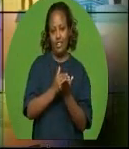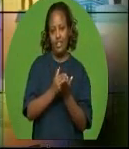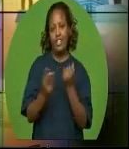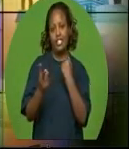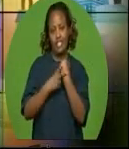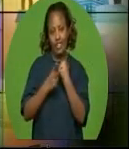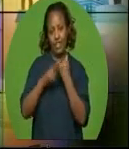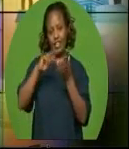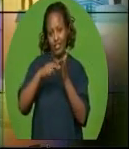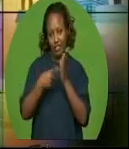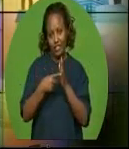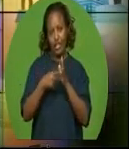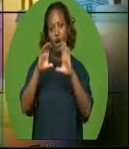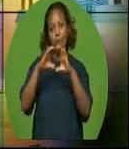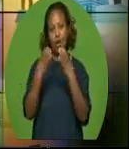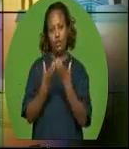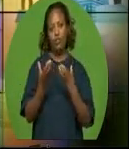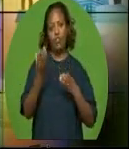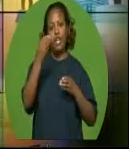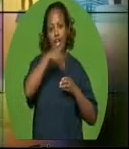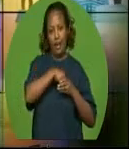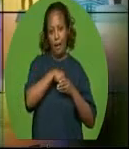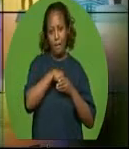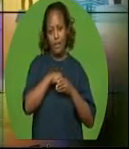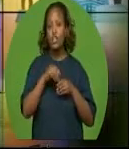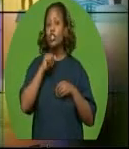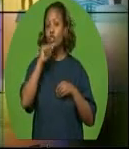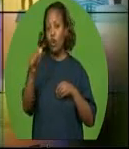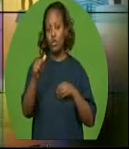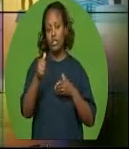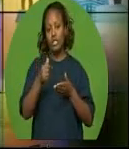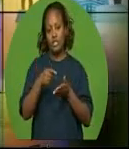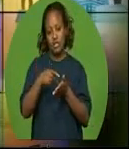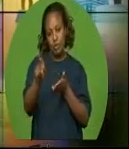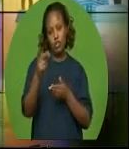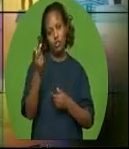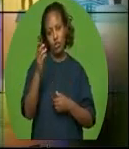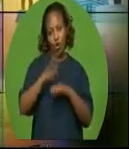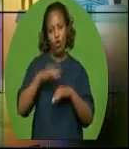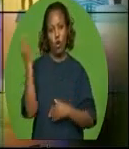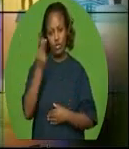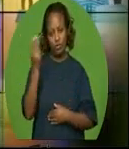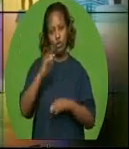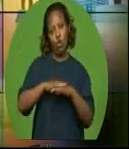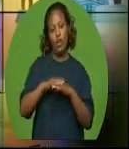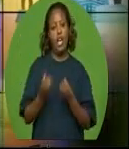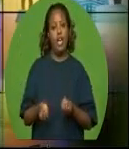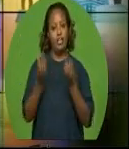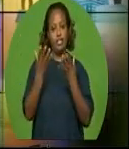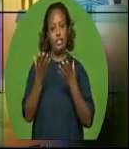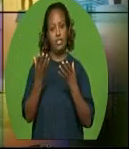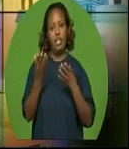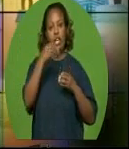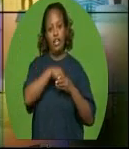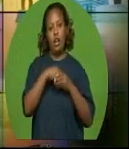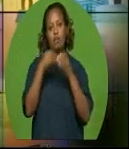lesson. Savings refers to the part of income which is not spent on consumption or the